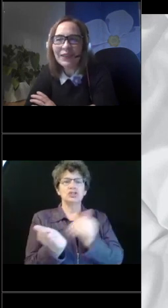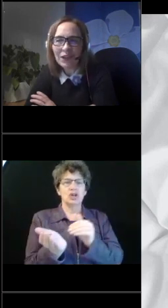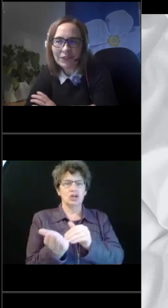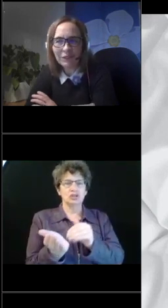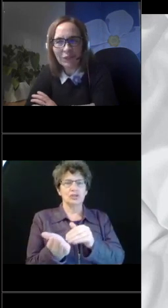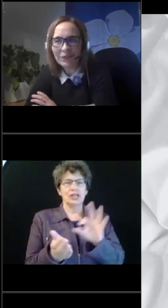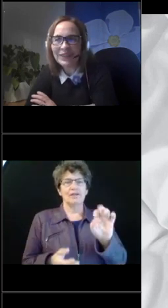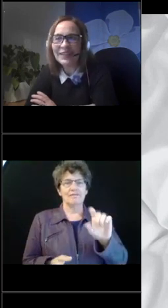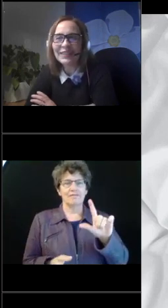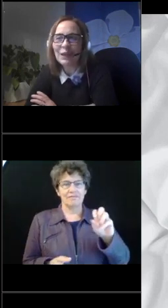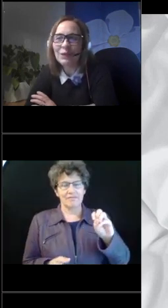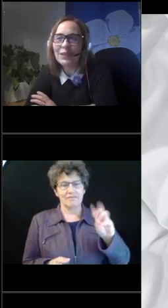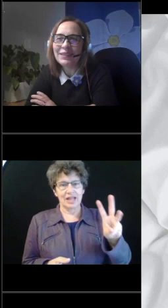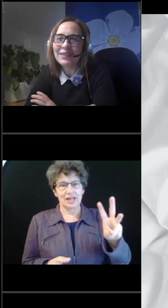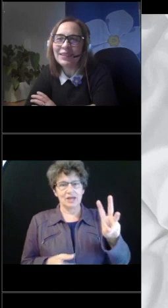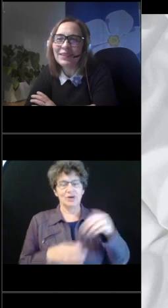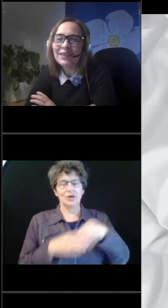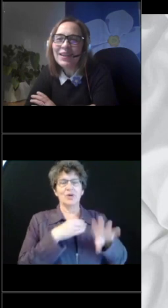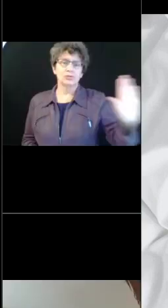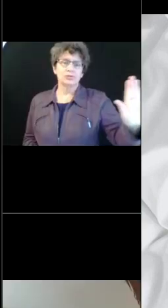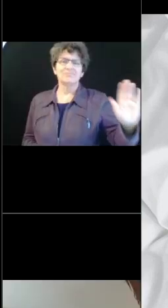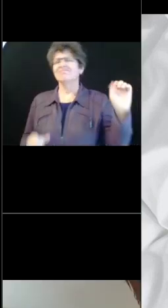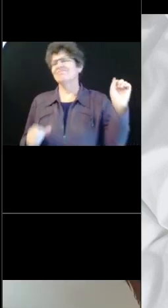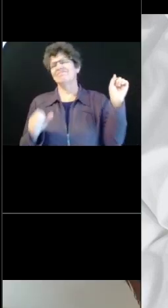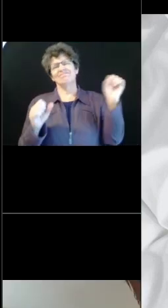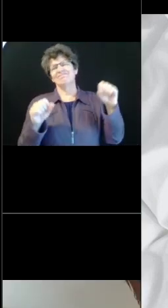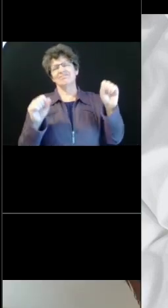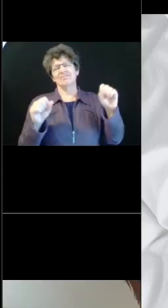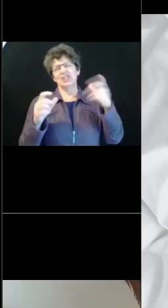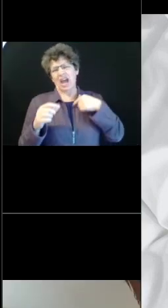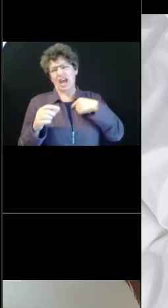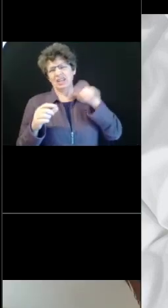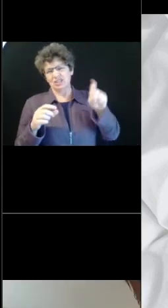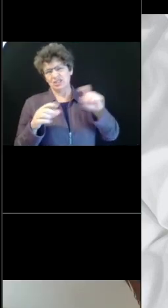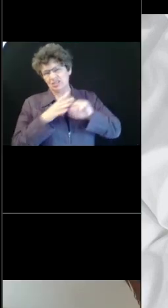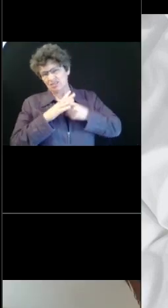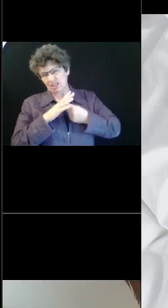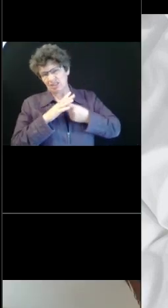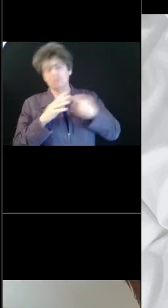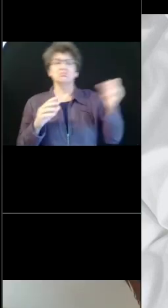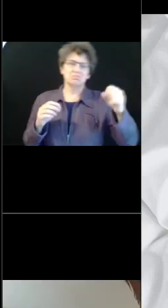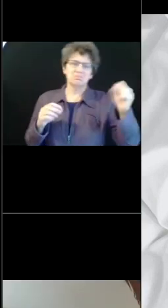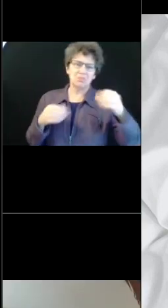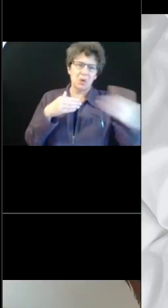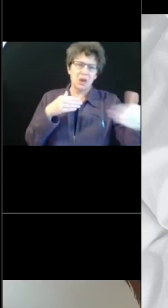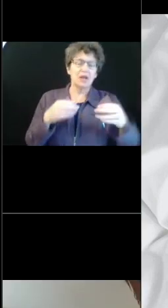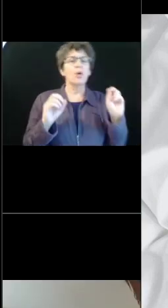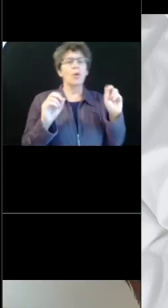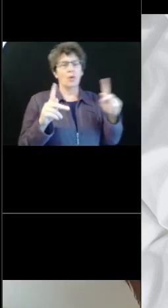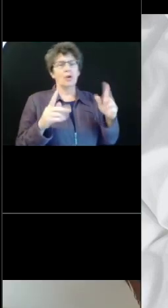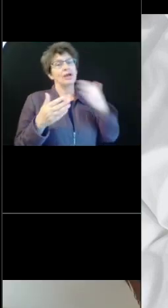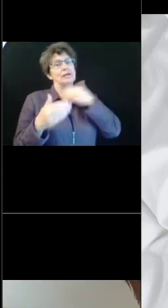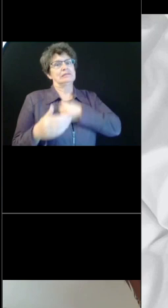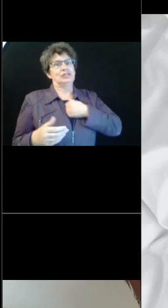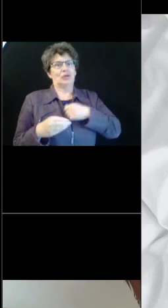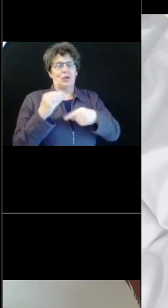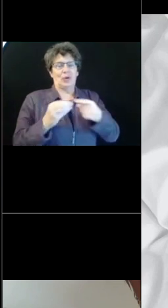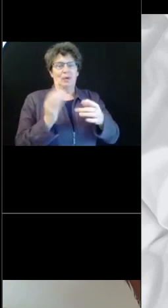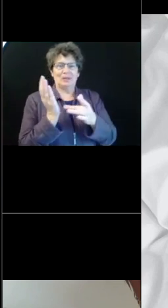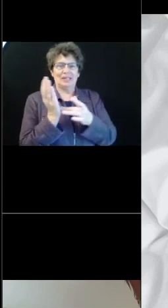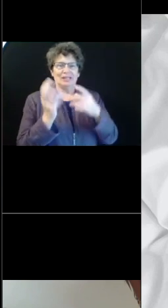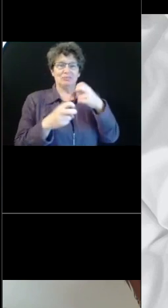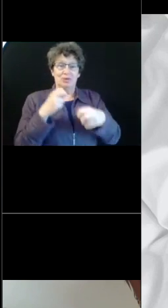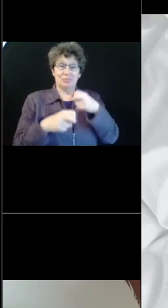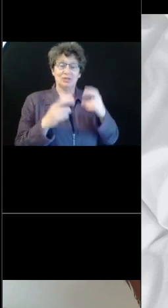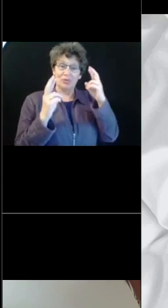Mobility, and Cognitive Neuroscience Lab at UBC. Okay, thank you so much. Sorry about the technical difficulties, everyone, and hopefully you can